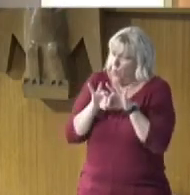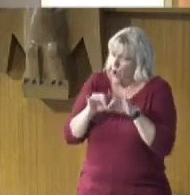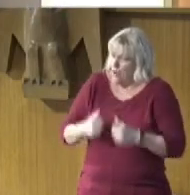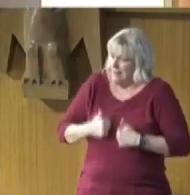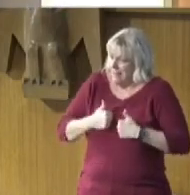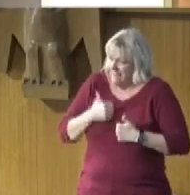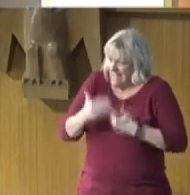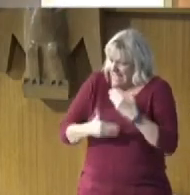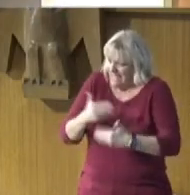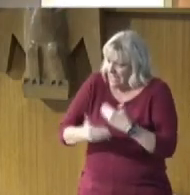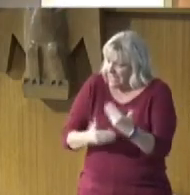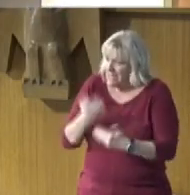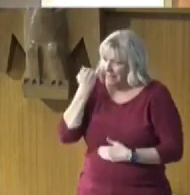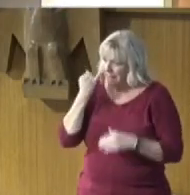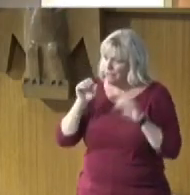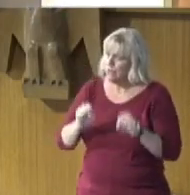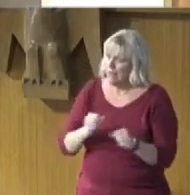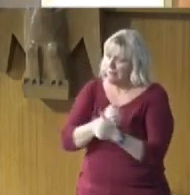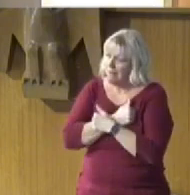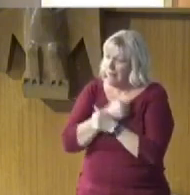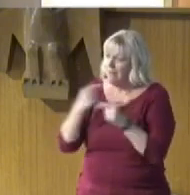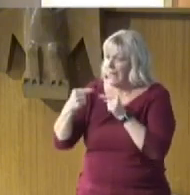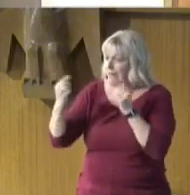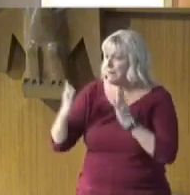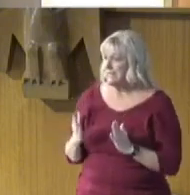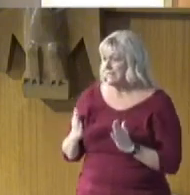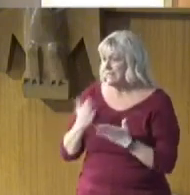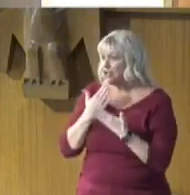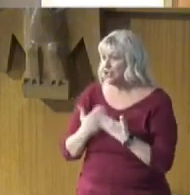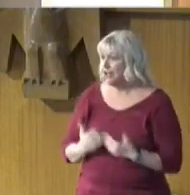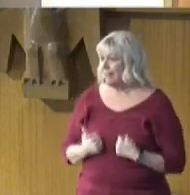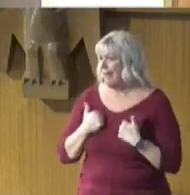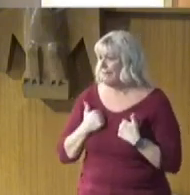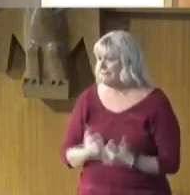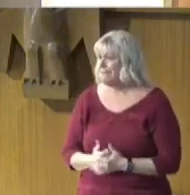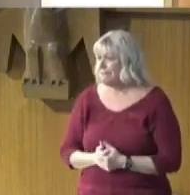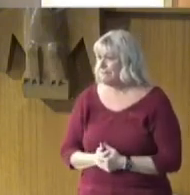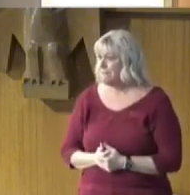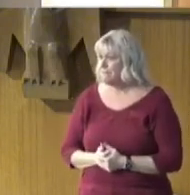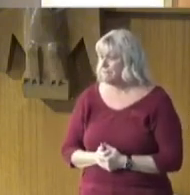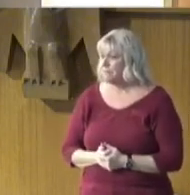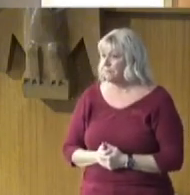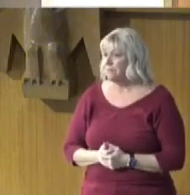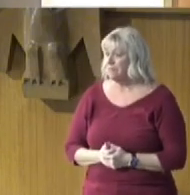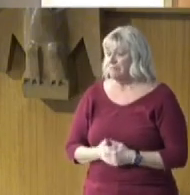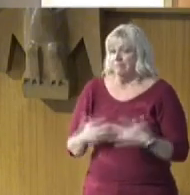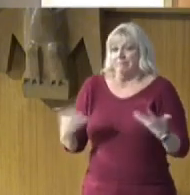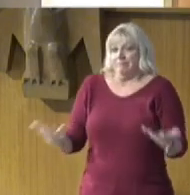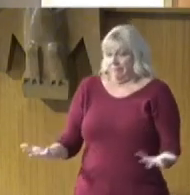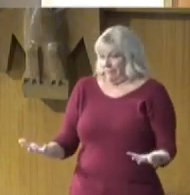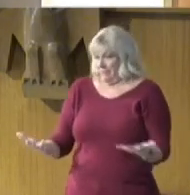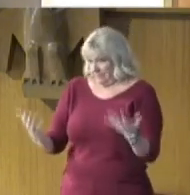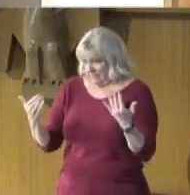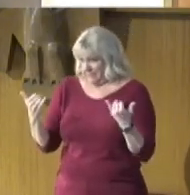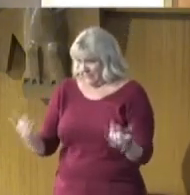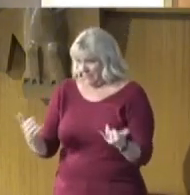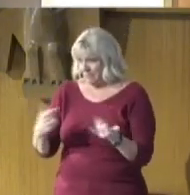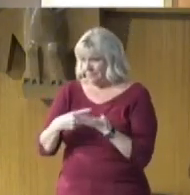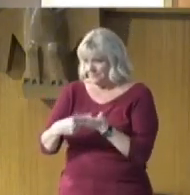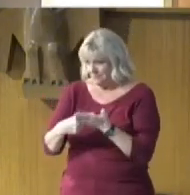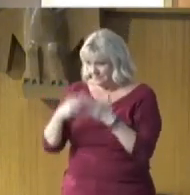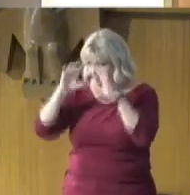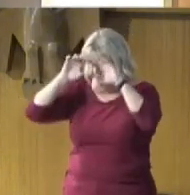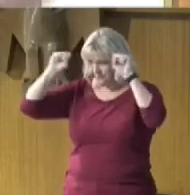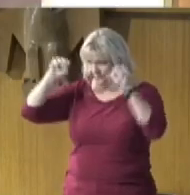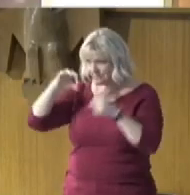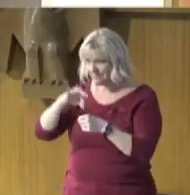are able to love your enemies. Which brings us to the presidential election. Now,